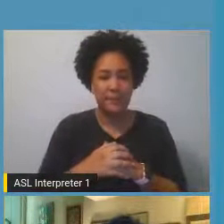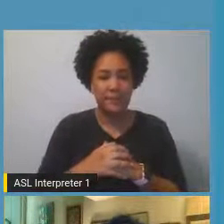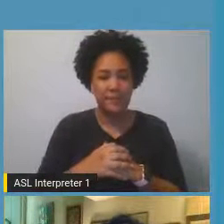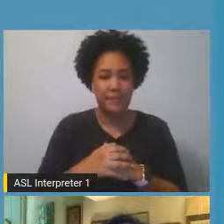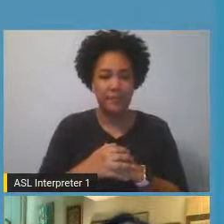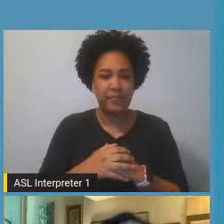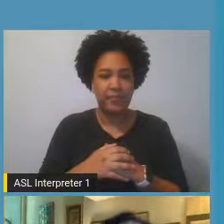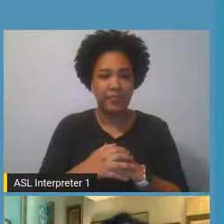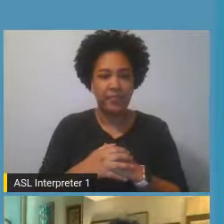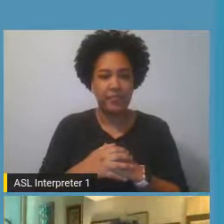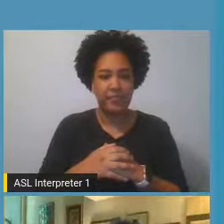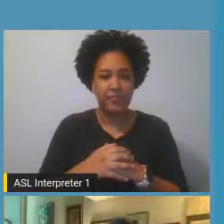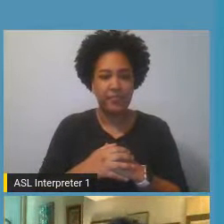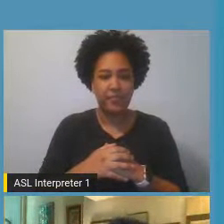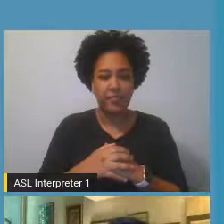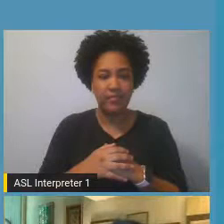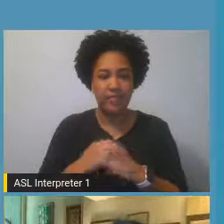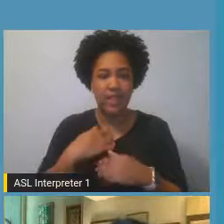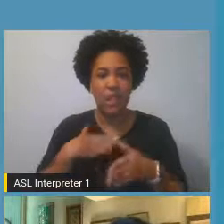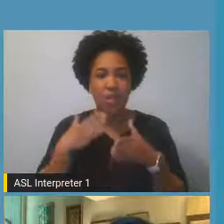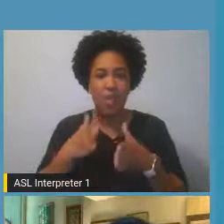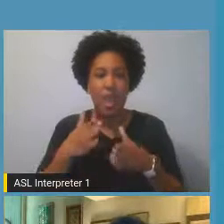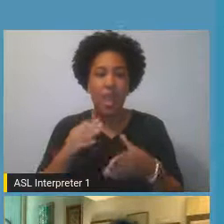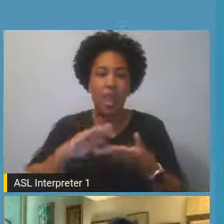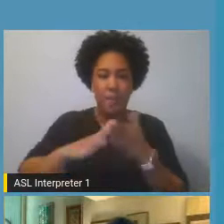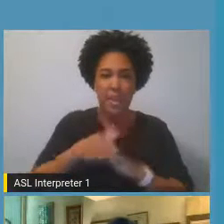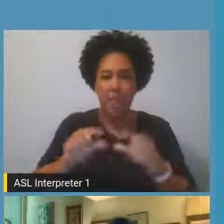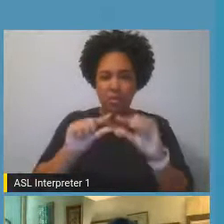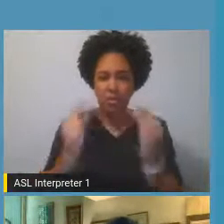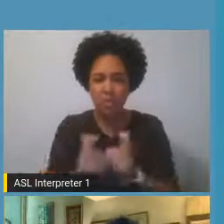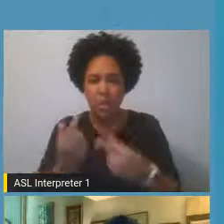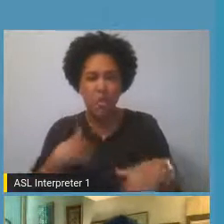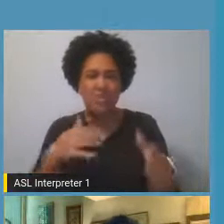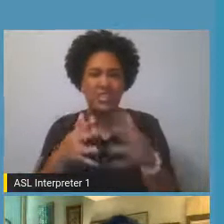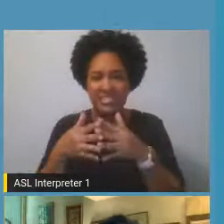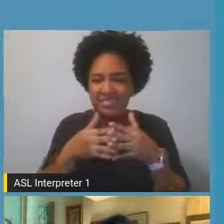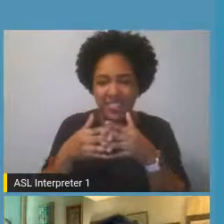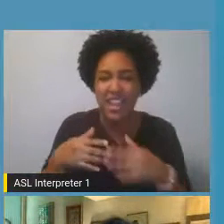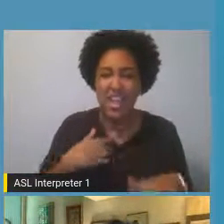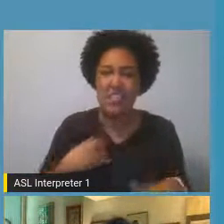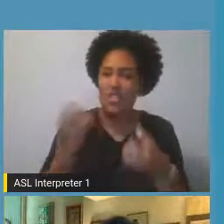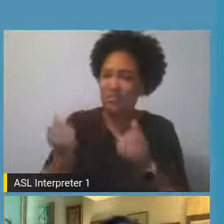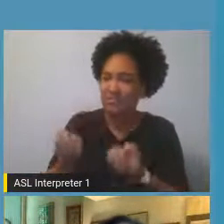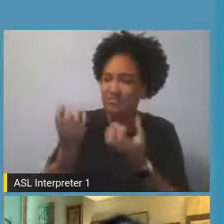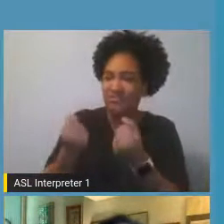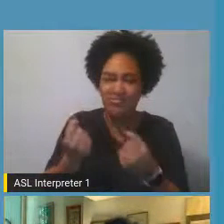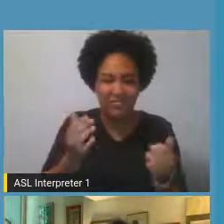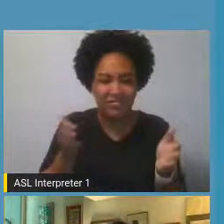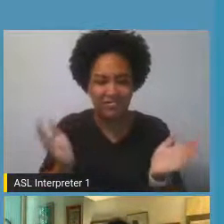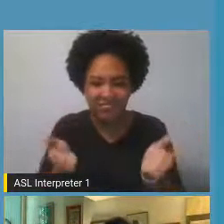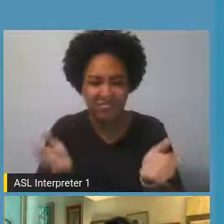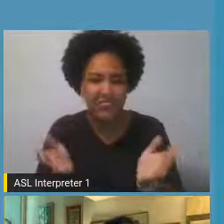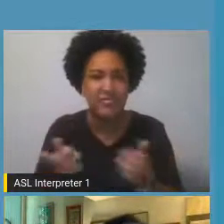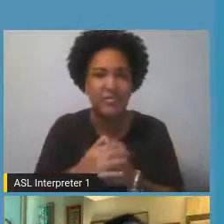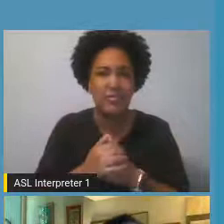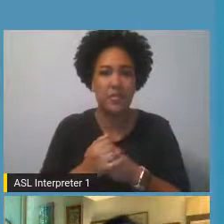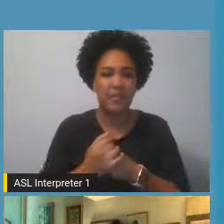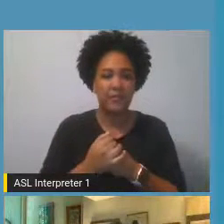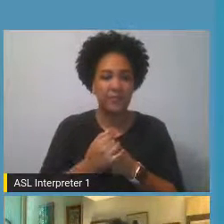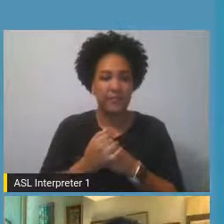for us to kind of regroup and restructure. And we took advantage of that time to embrace